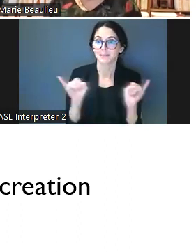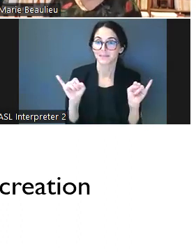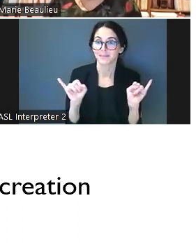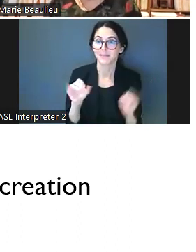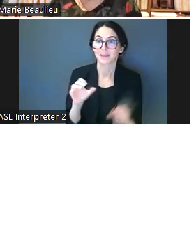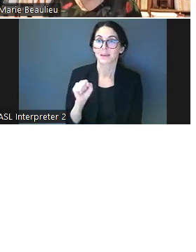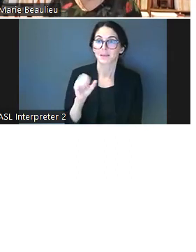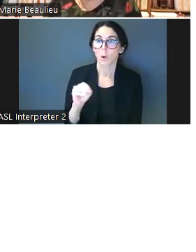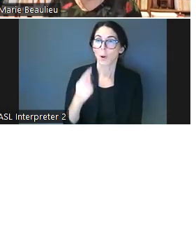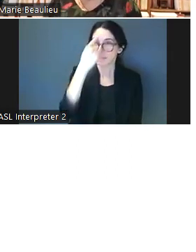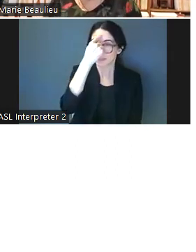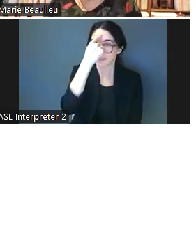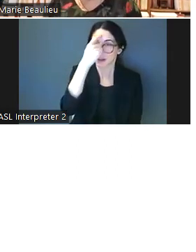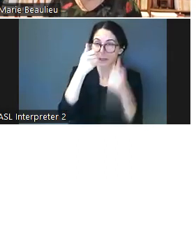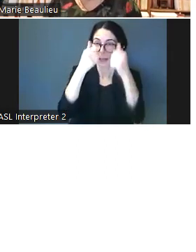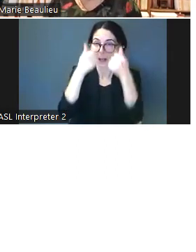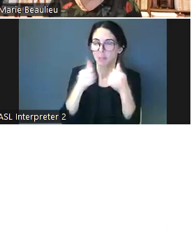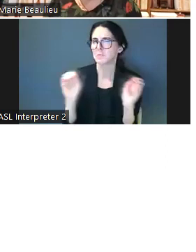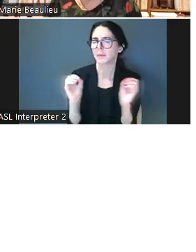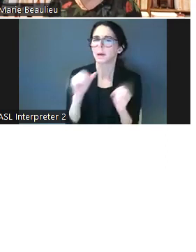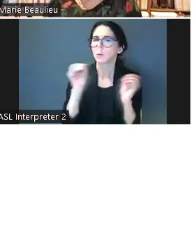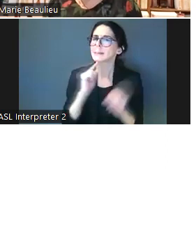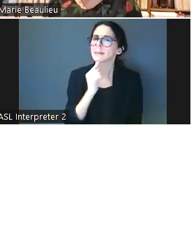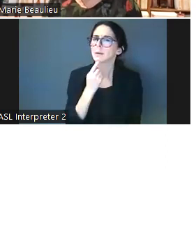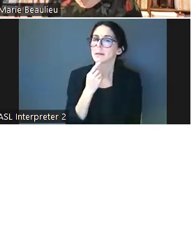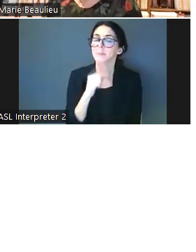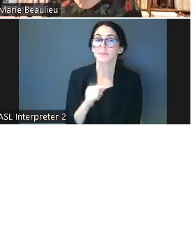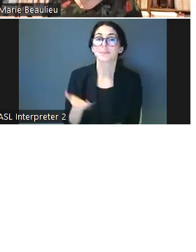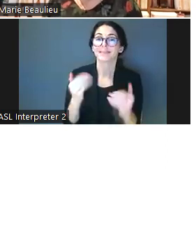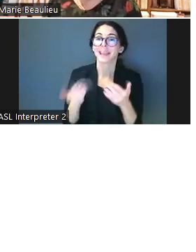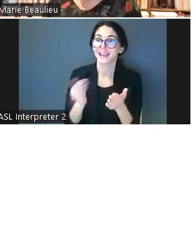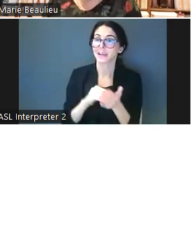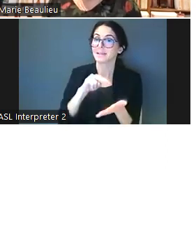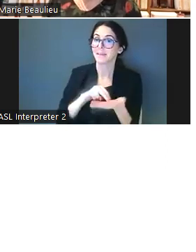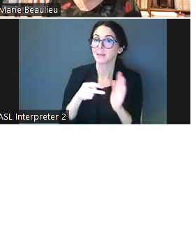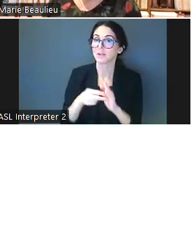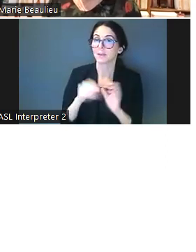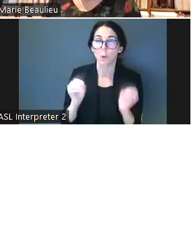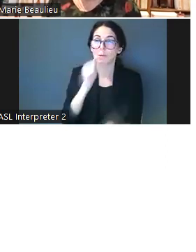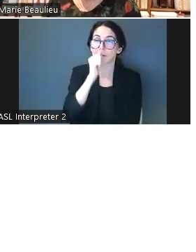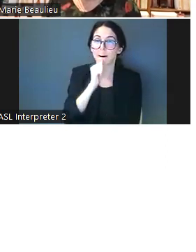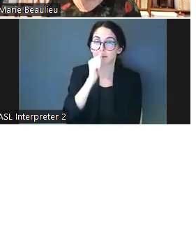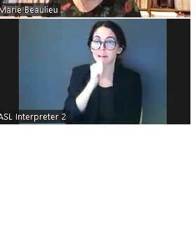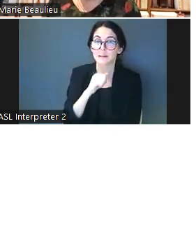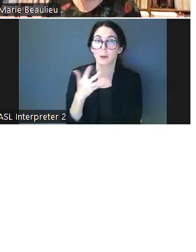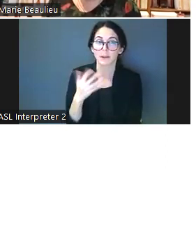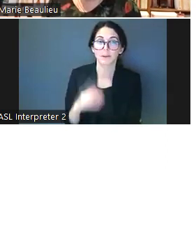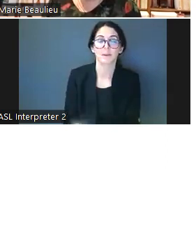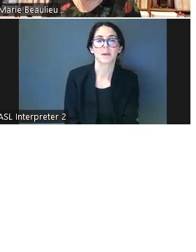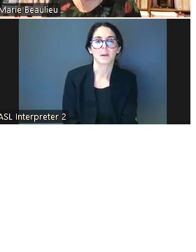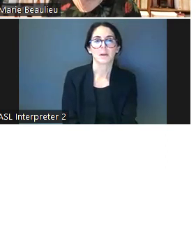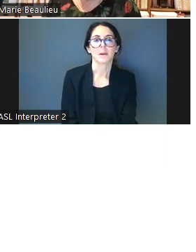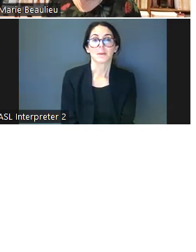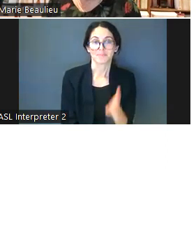our studies. As I said, the definition of intolerance states that it can have negative effects. So here man